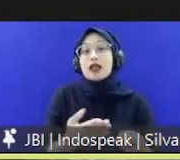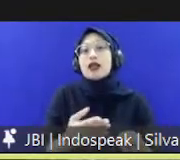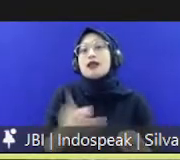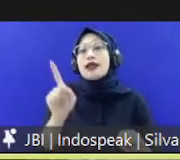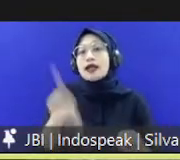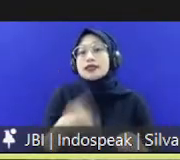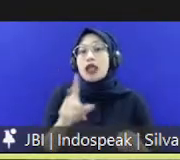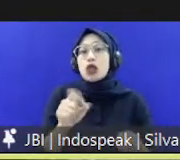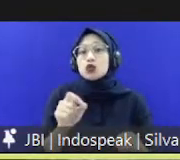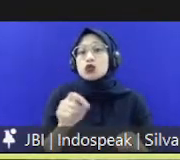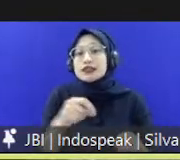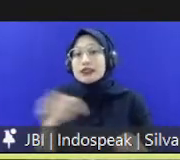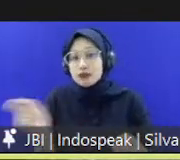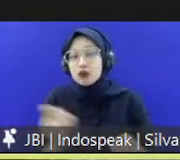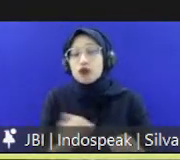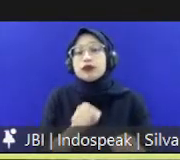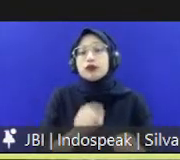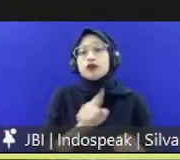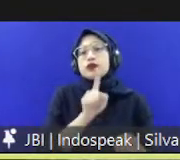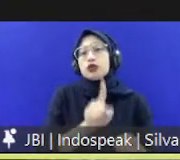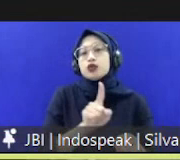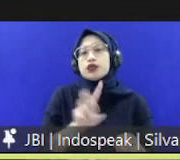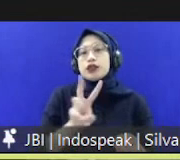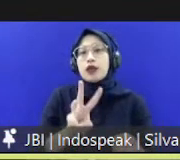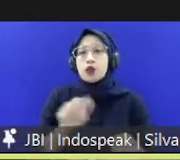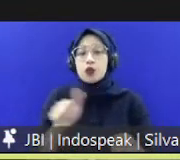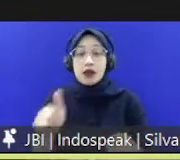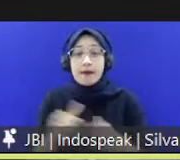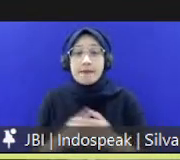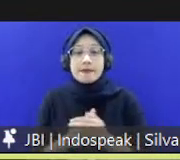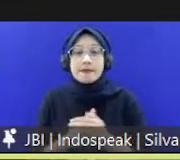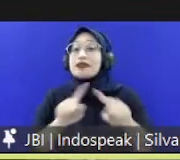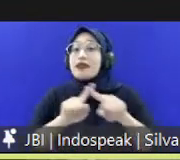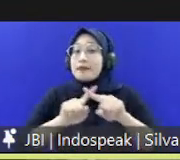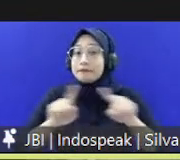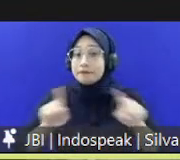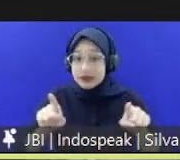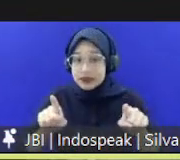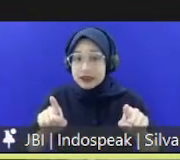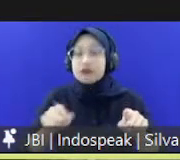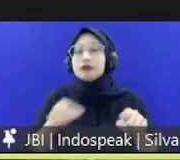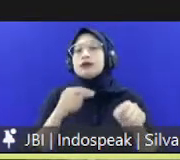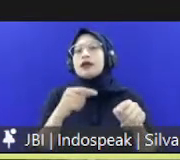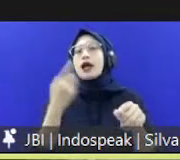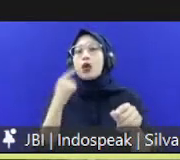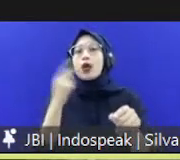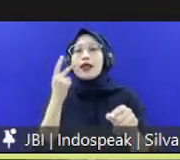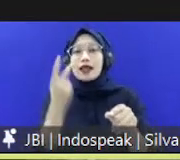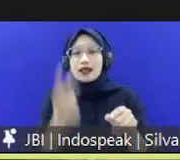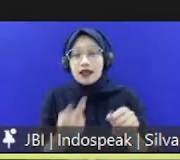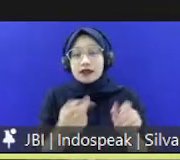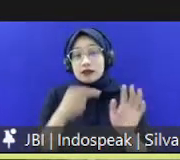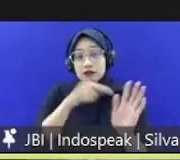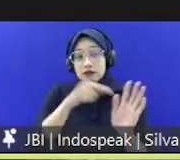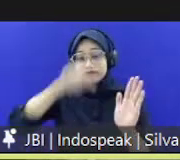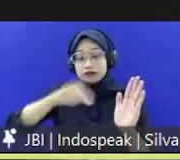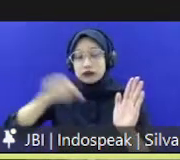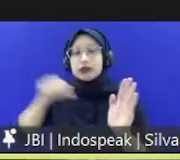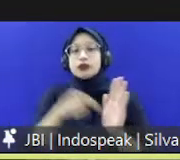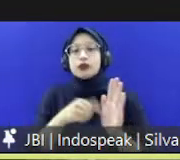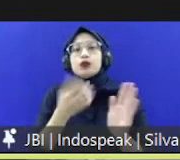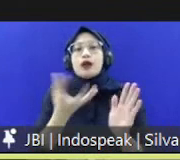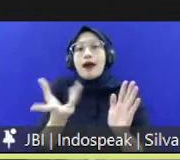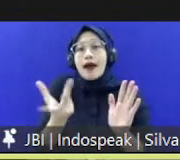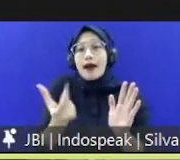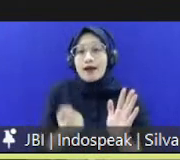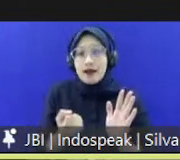is declining everywhere. Okay. Nevertheless, if you can see the level that we have so far is still quite high,